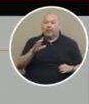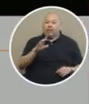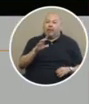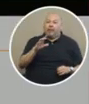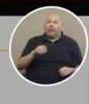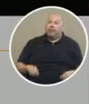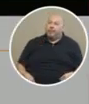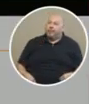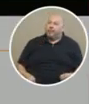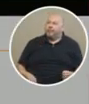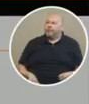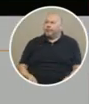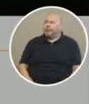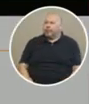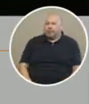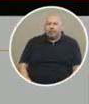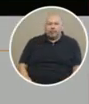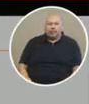slide.